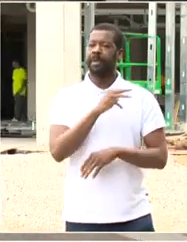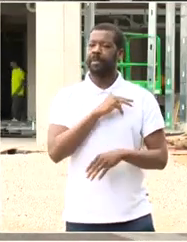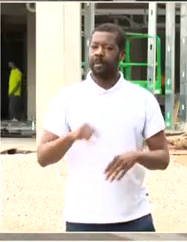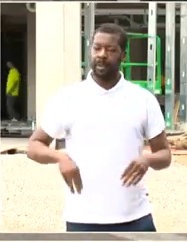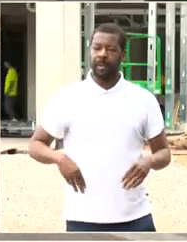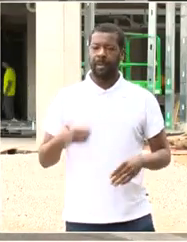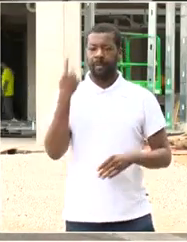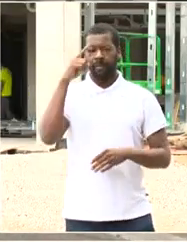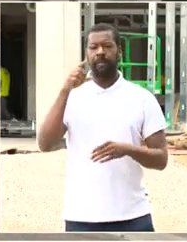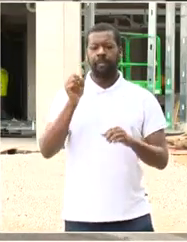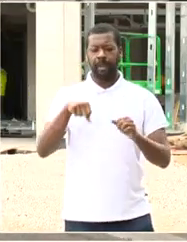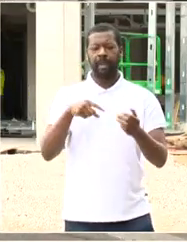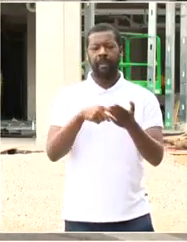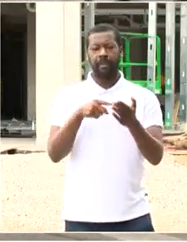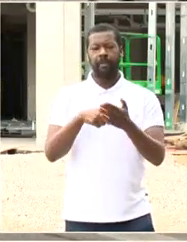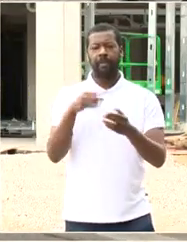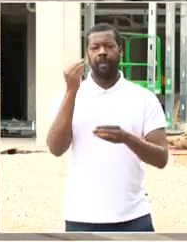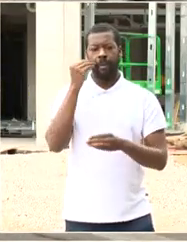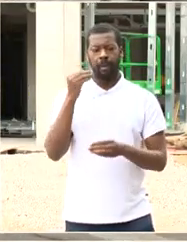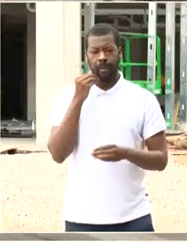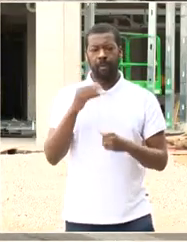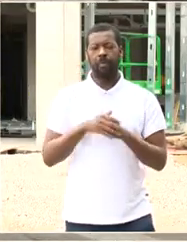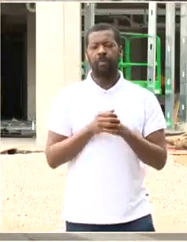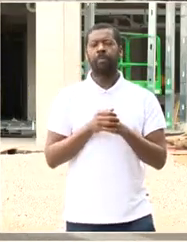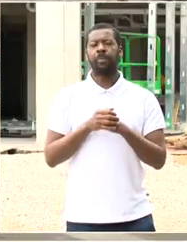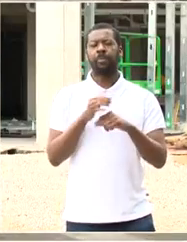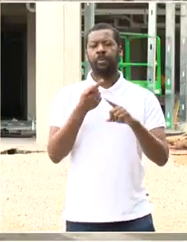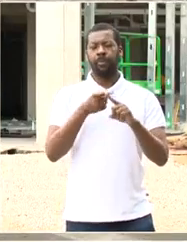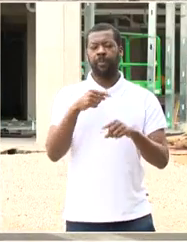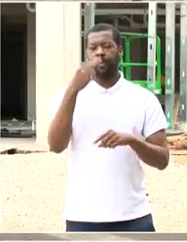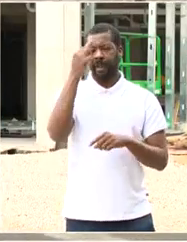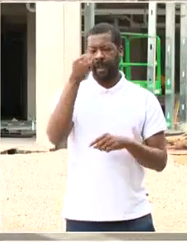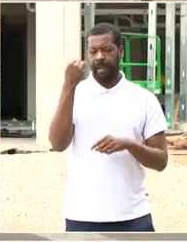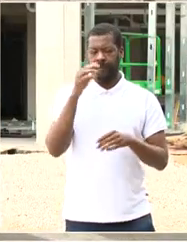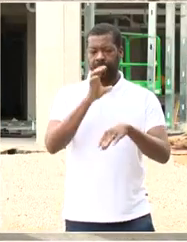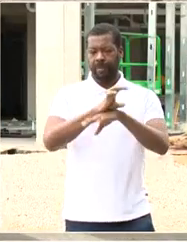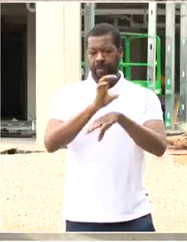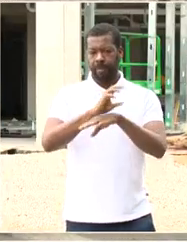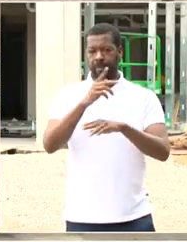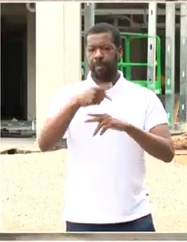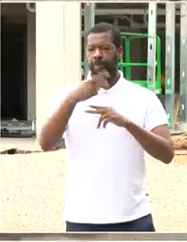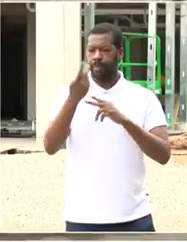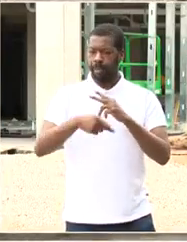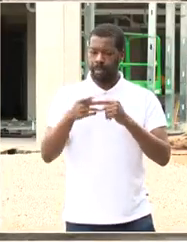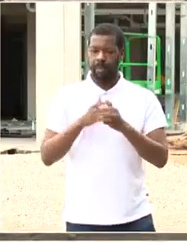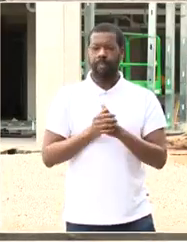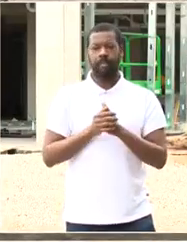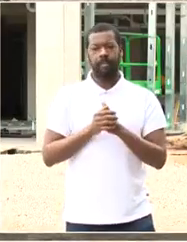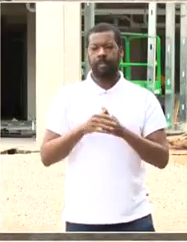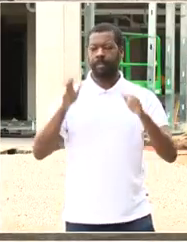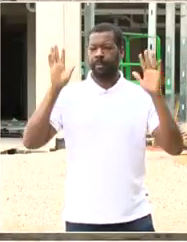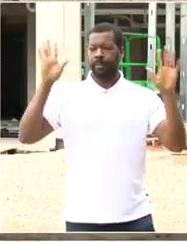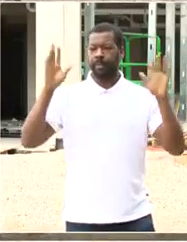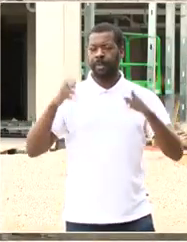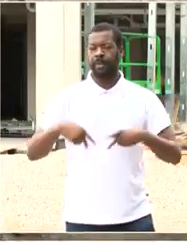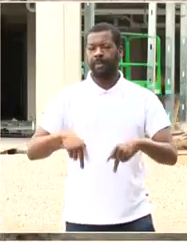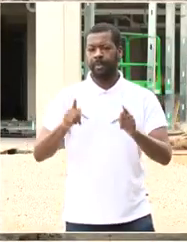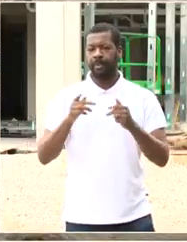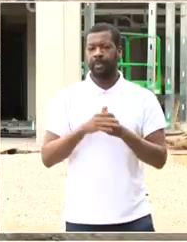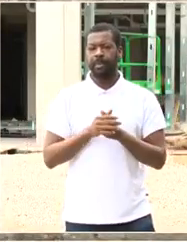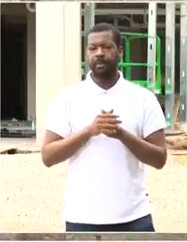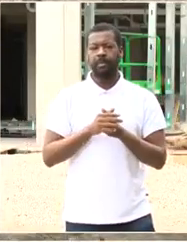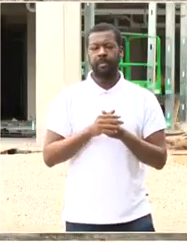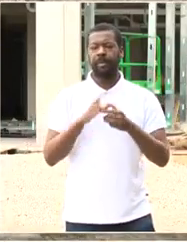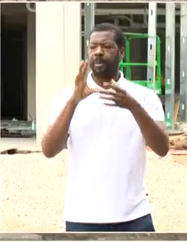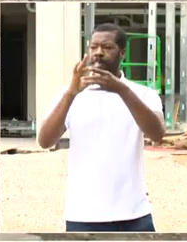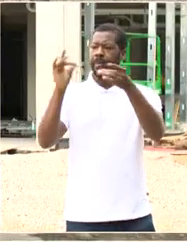affordable housing development arm of the Catholic Archdiocese for over 40 years. This is a wonderful opportunity to express our ongoing